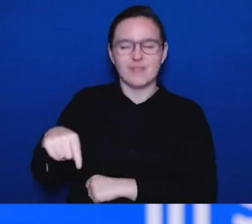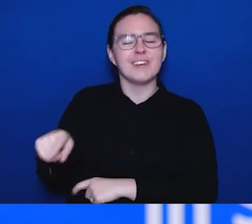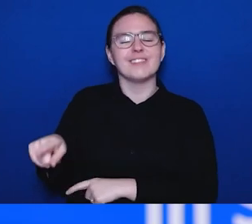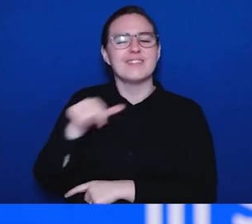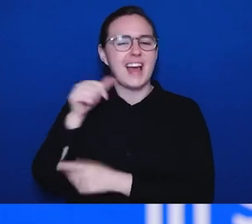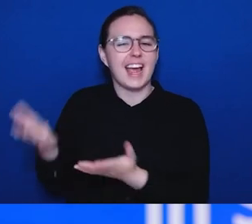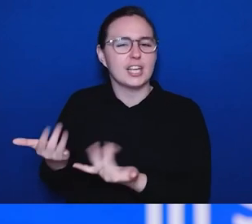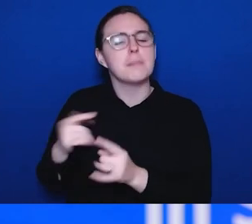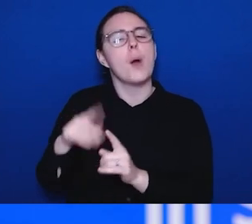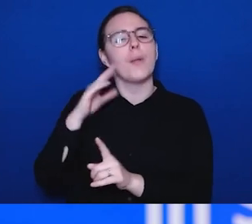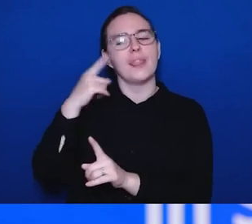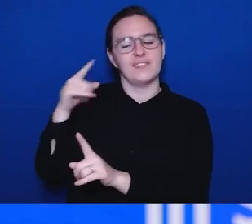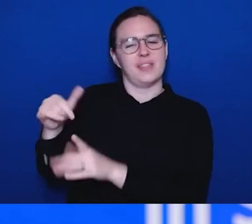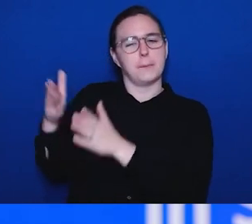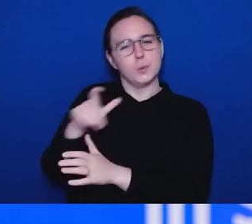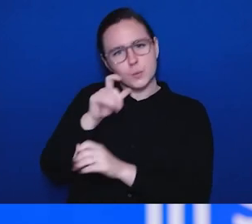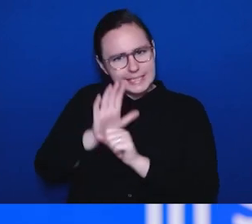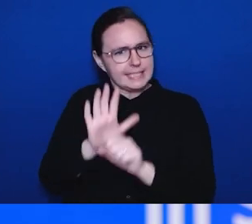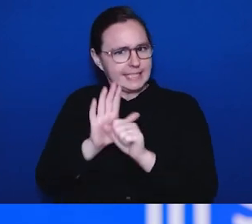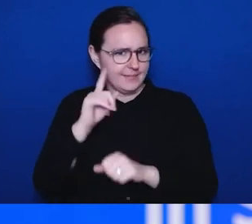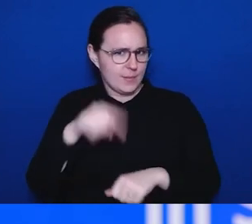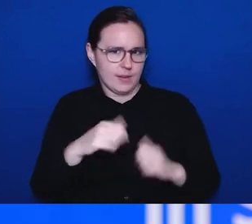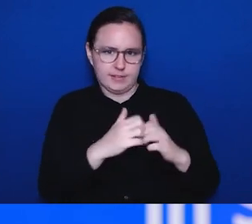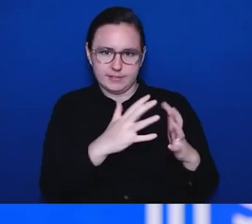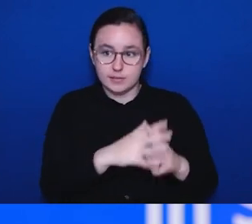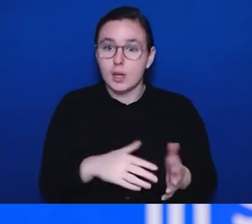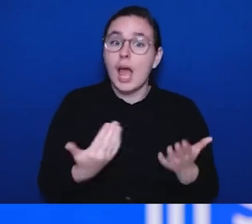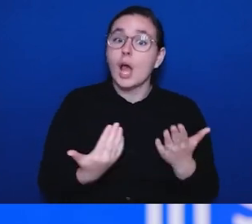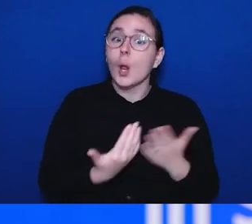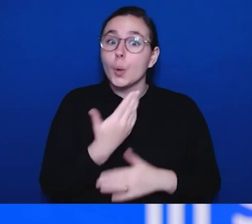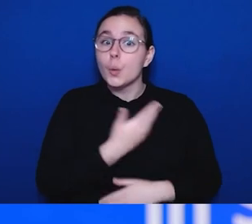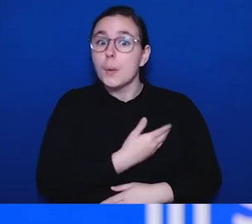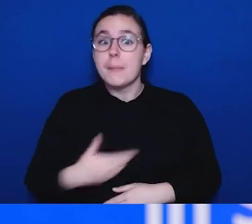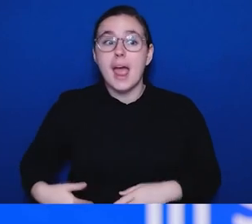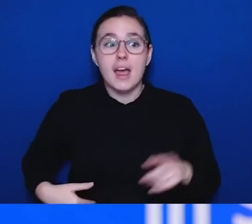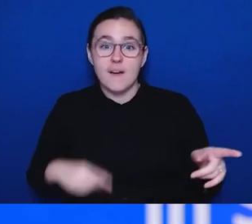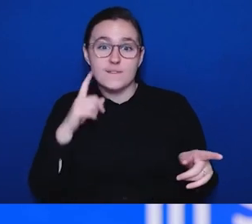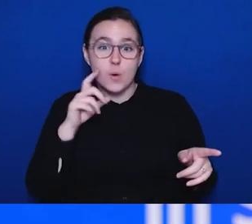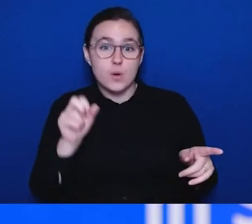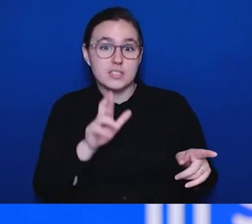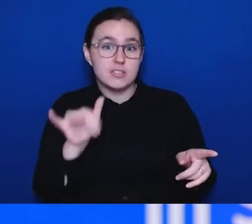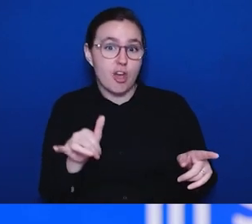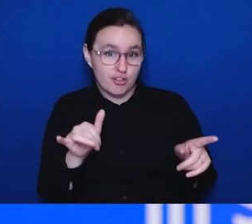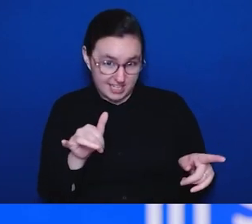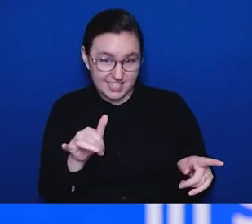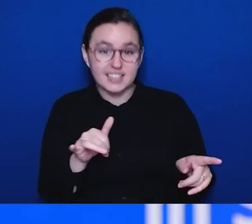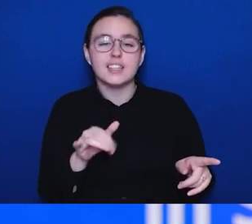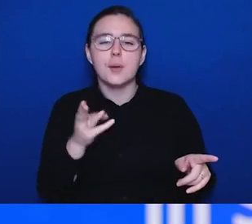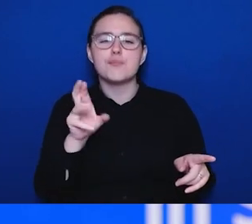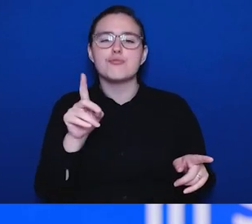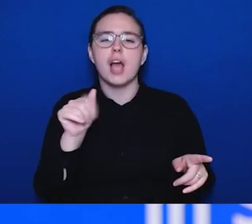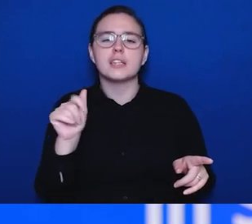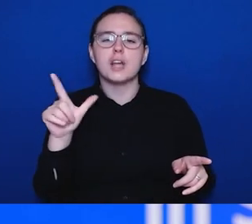of what Bruce has advocated for this place for so long, we think about his role today. It's great to have the new mayor of